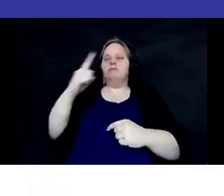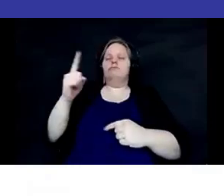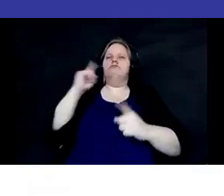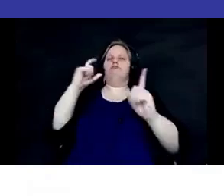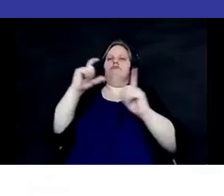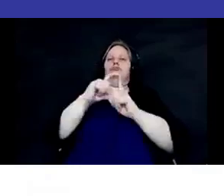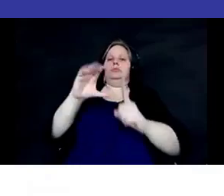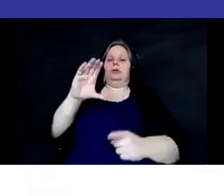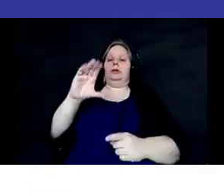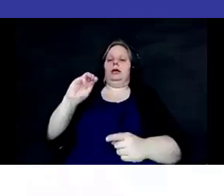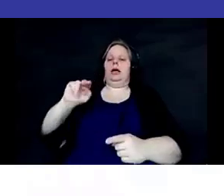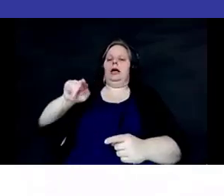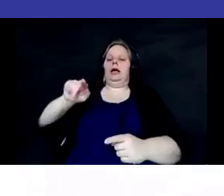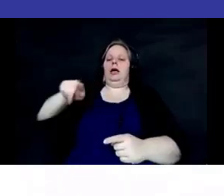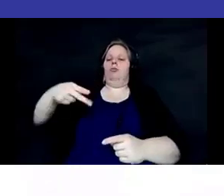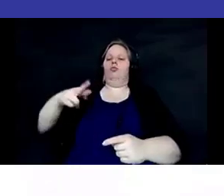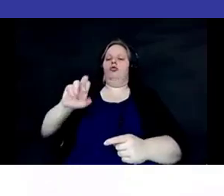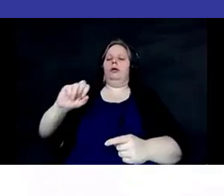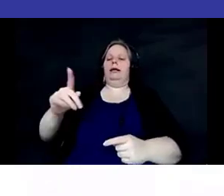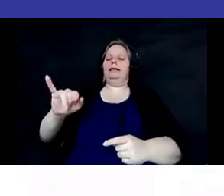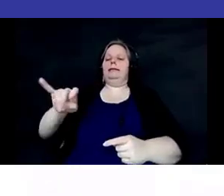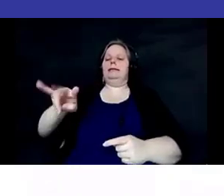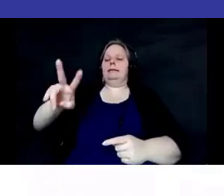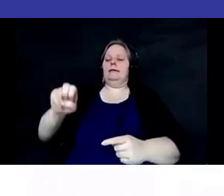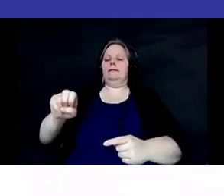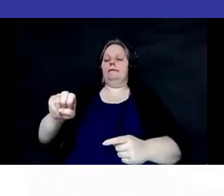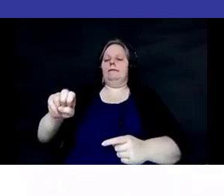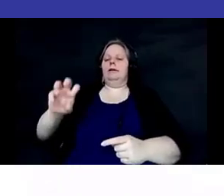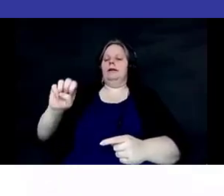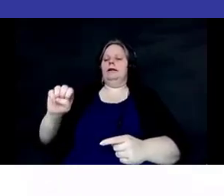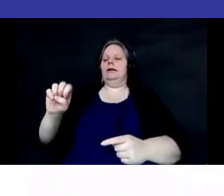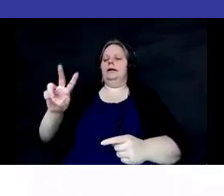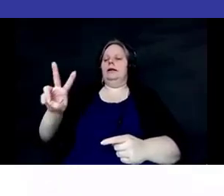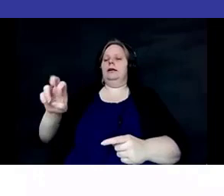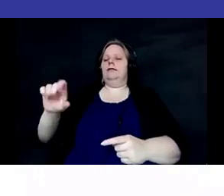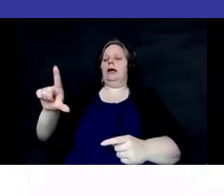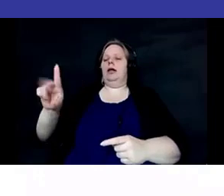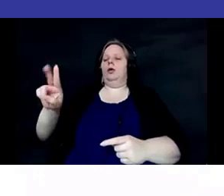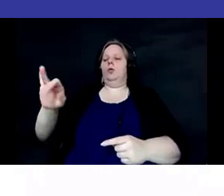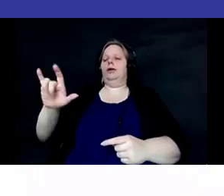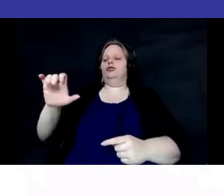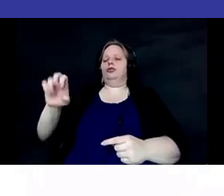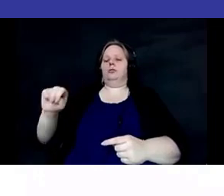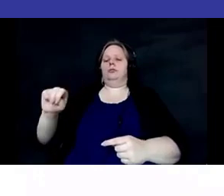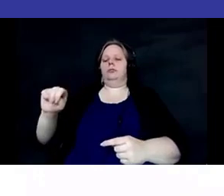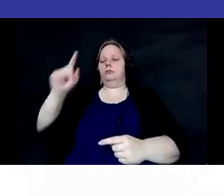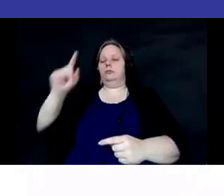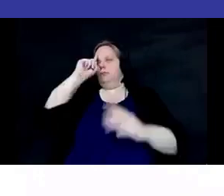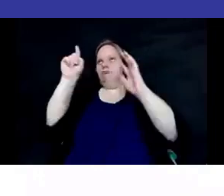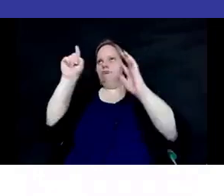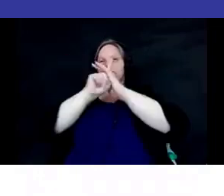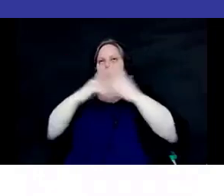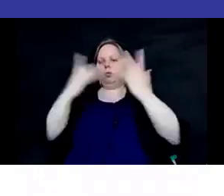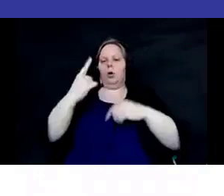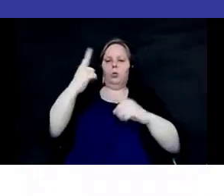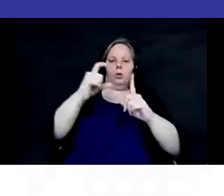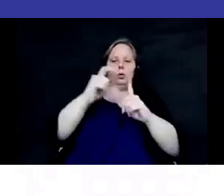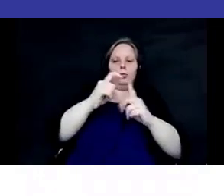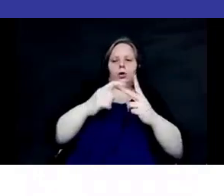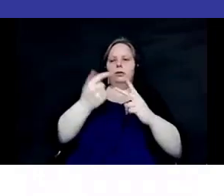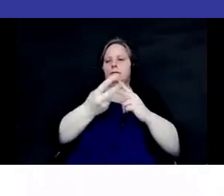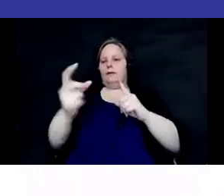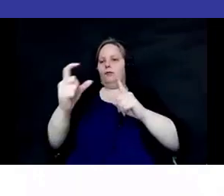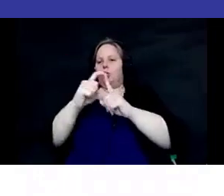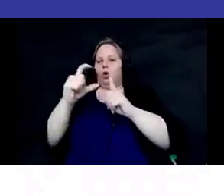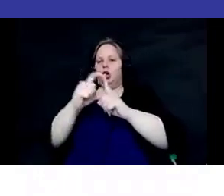term comprehensive evaluation? It can be a word, a couple words. And as you're doing that, I'm going